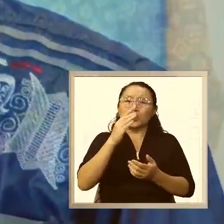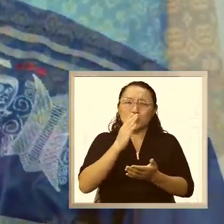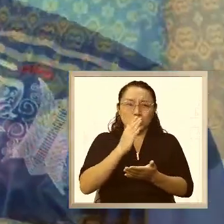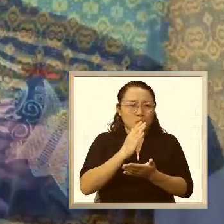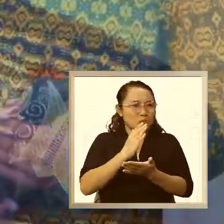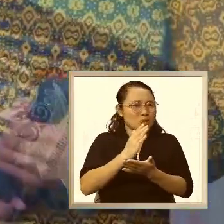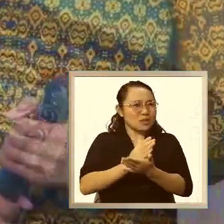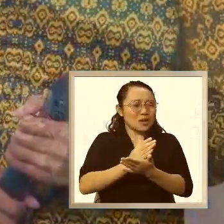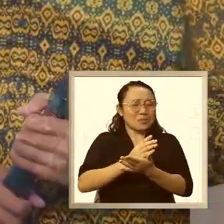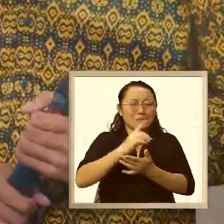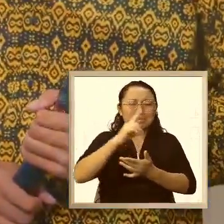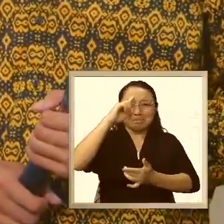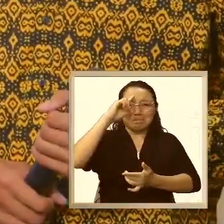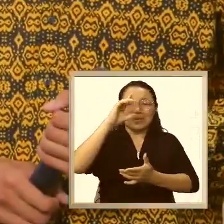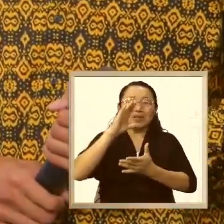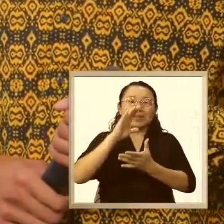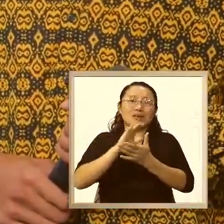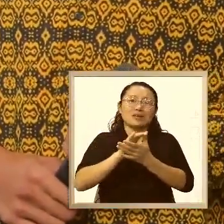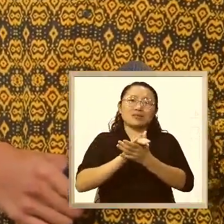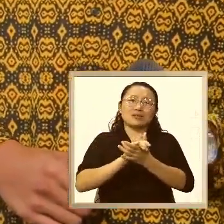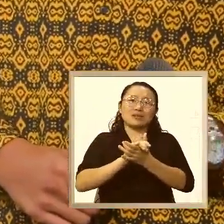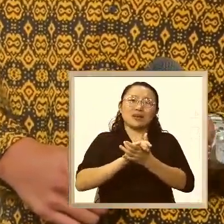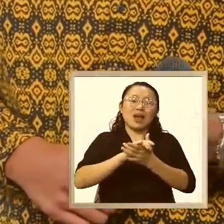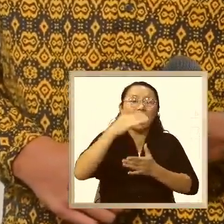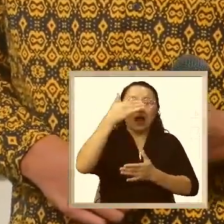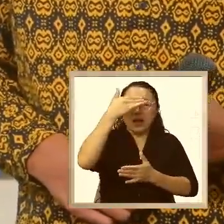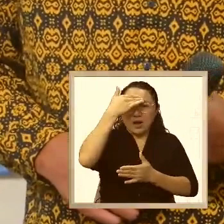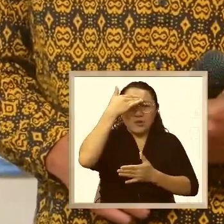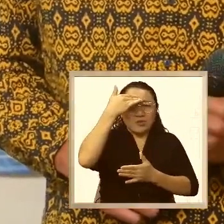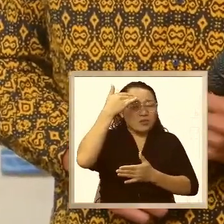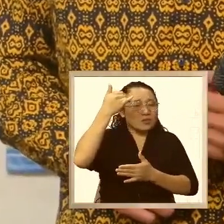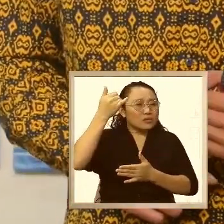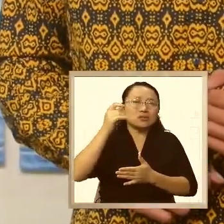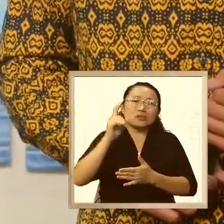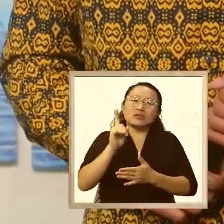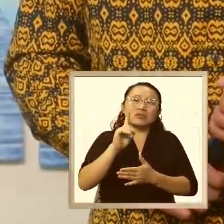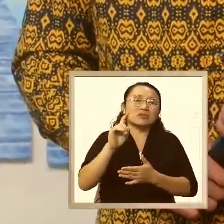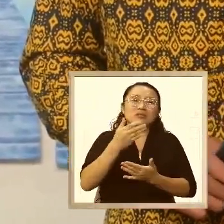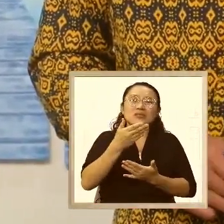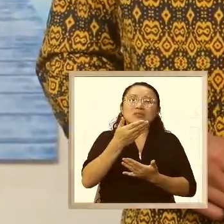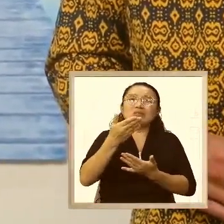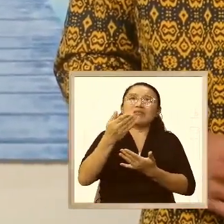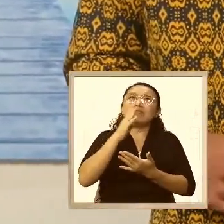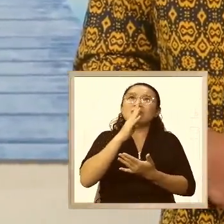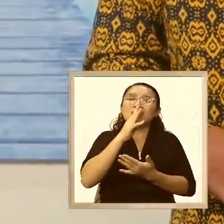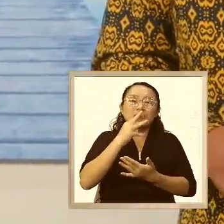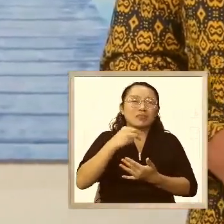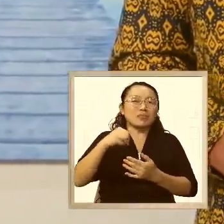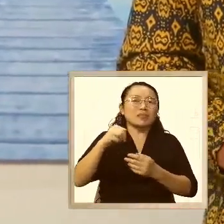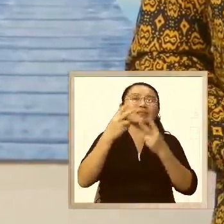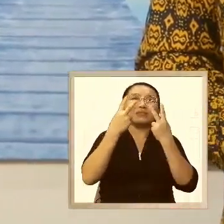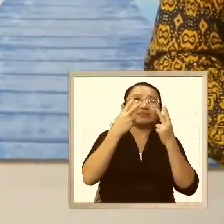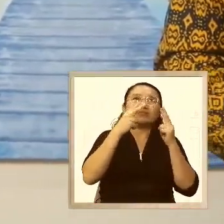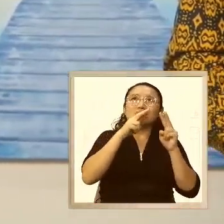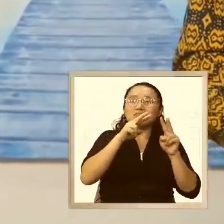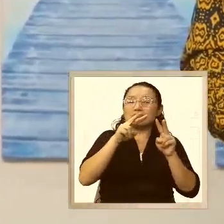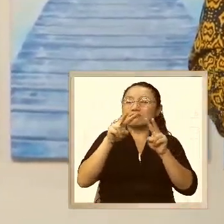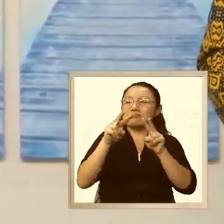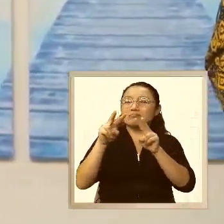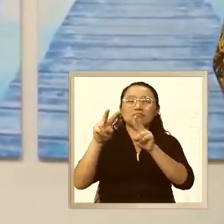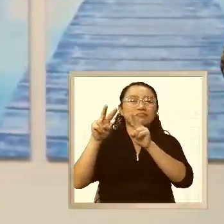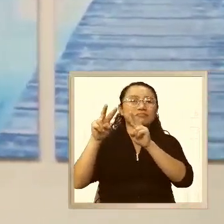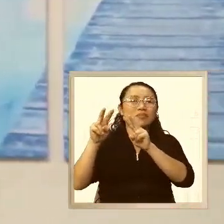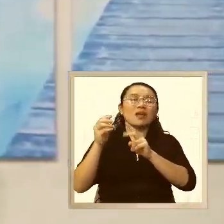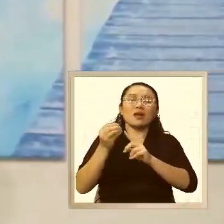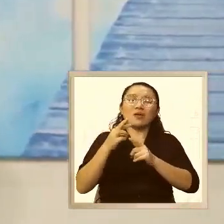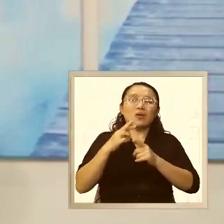Do you stop believing, forget what you've been seeing,